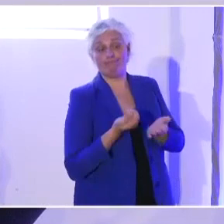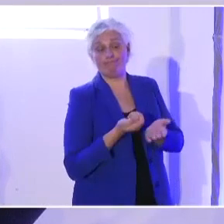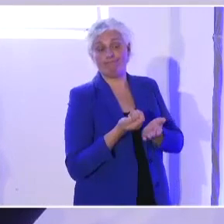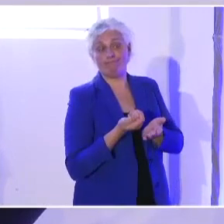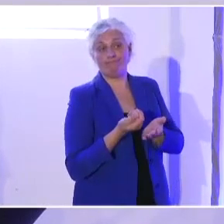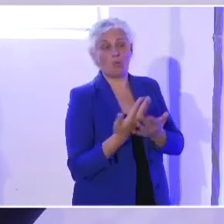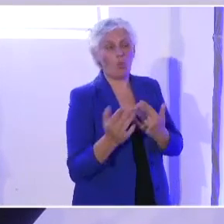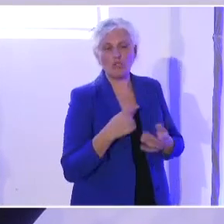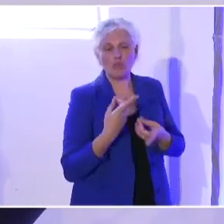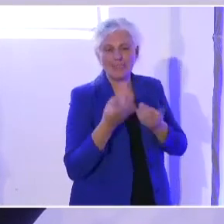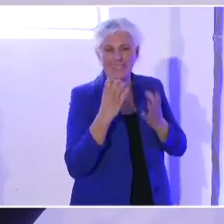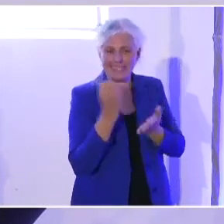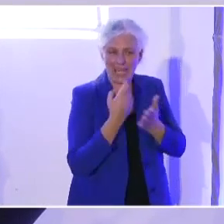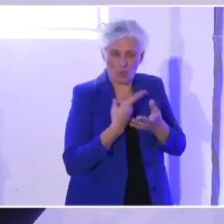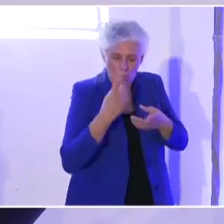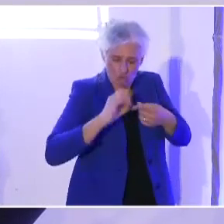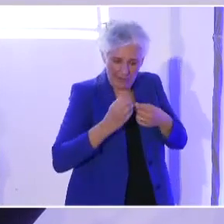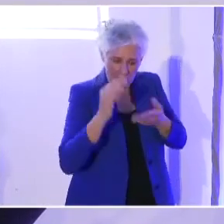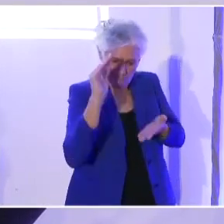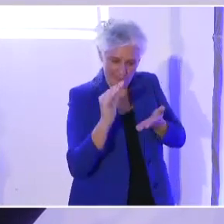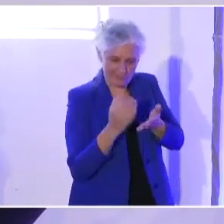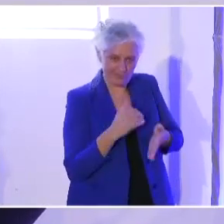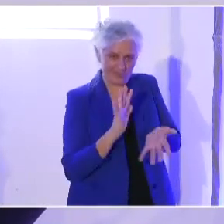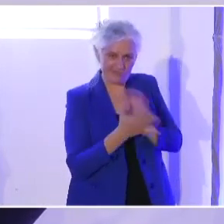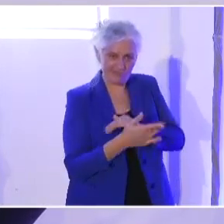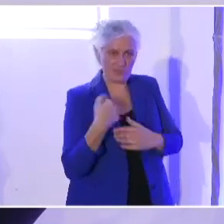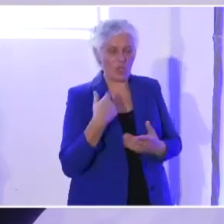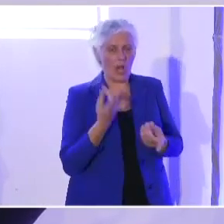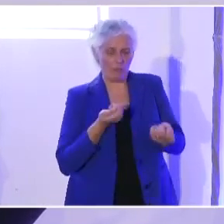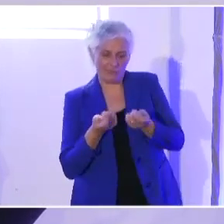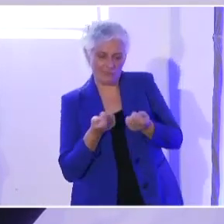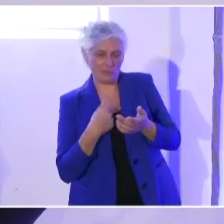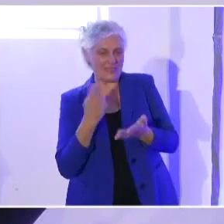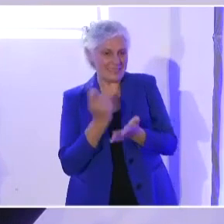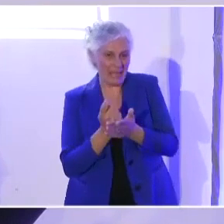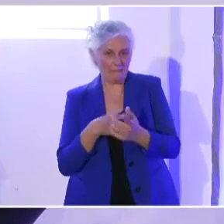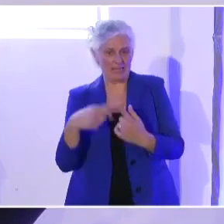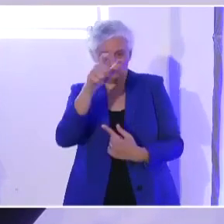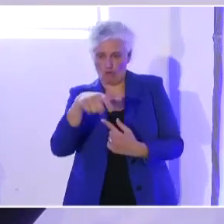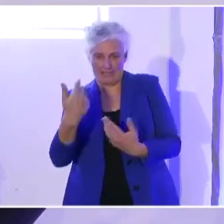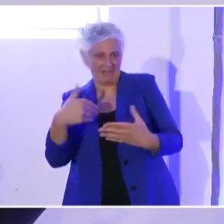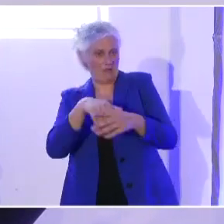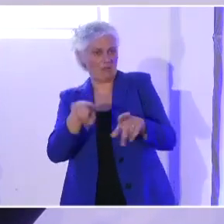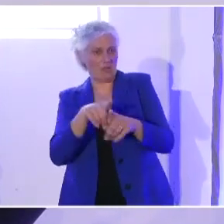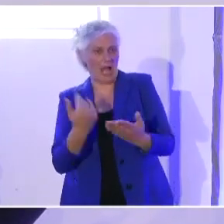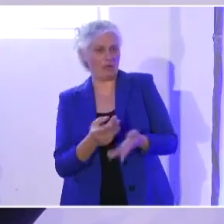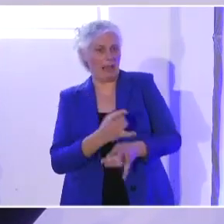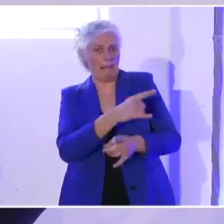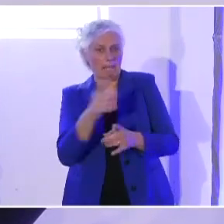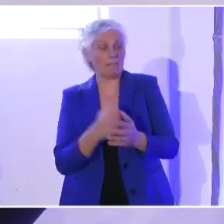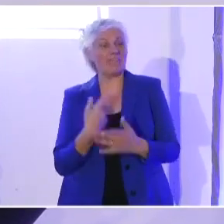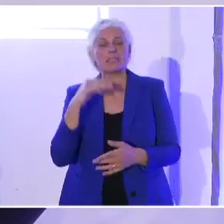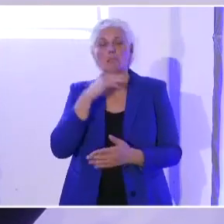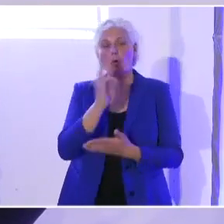you know, actively take steps to mitigate the infringement, to mitigate harm to data subjects? And these are important